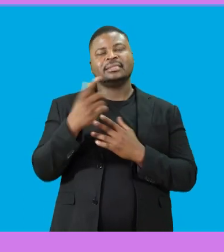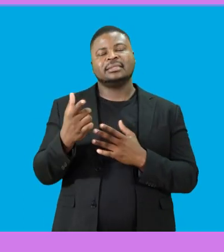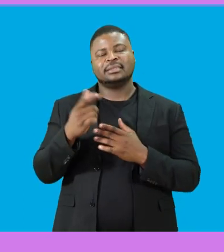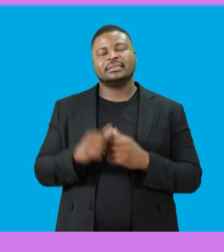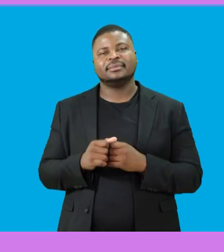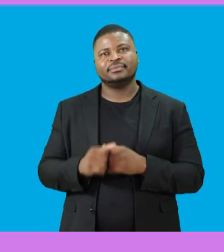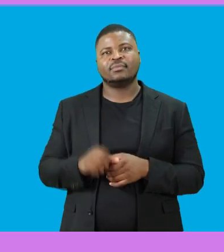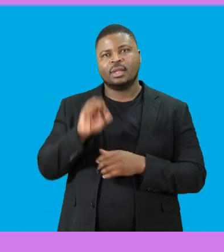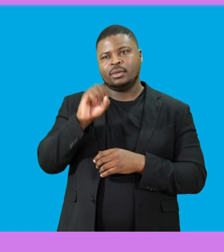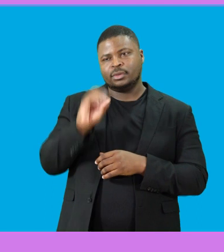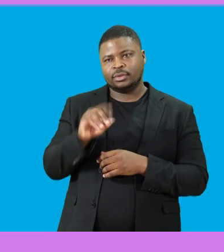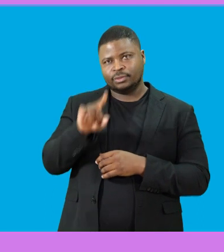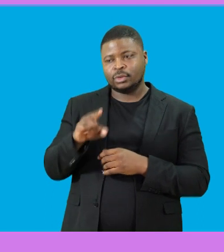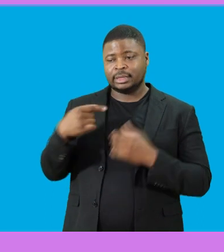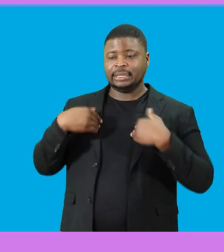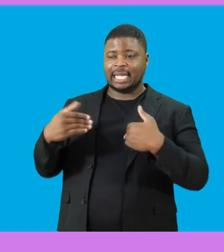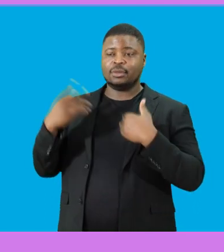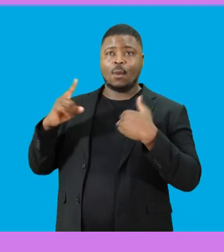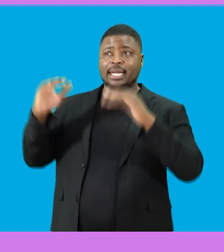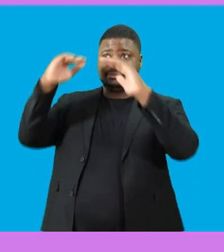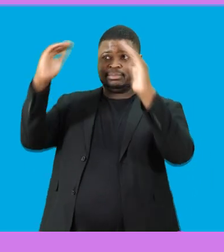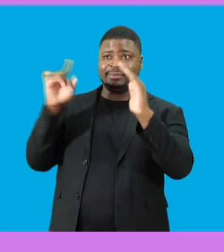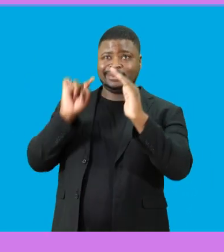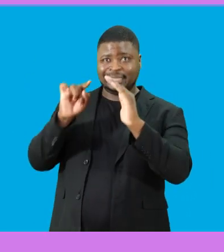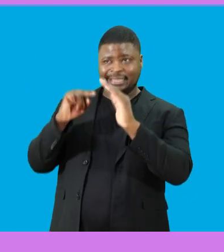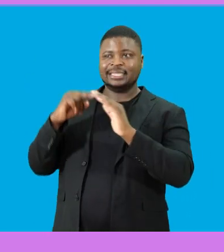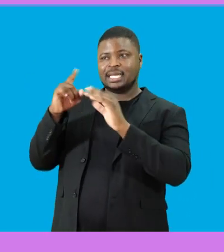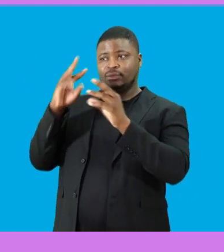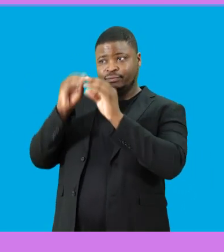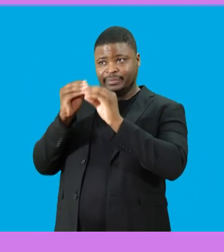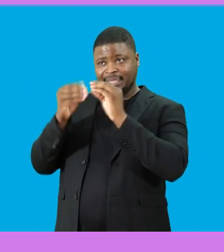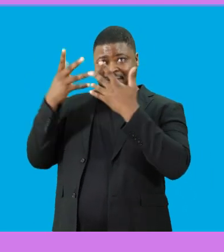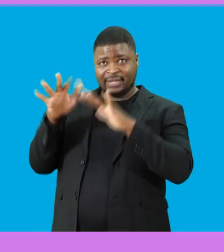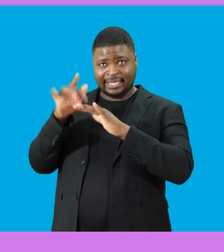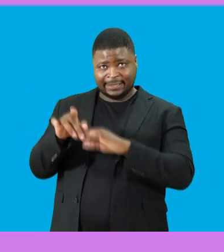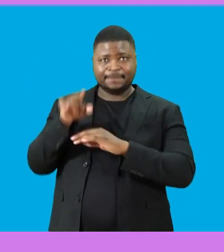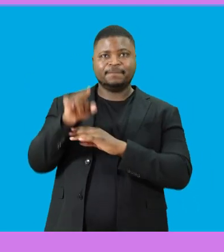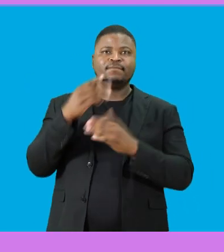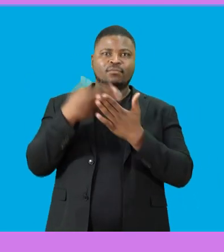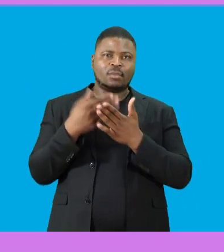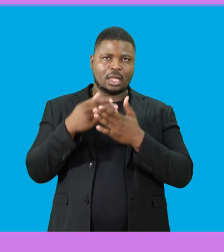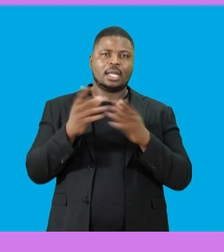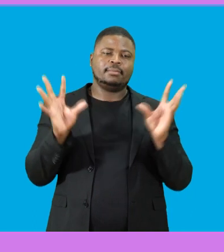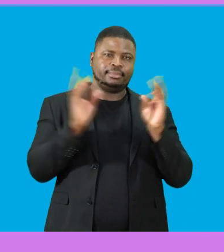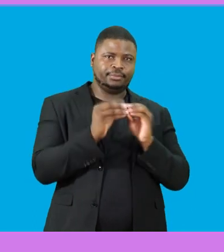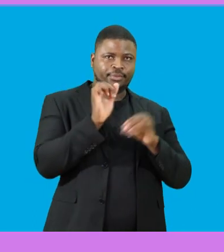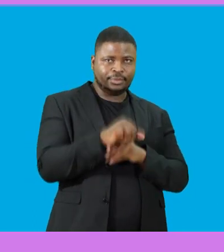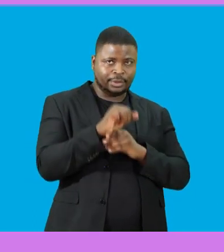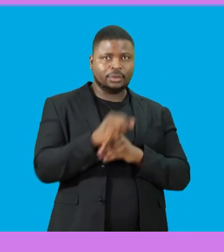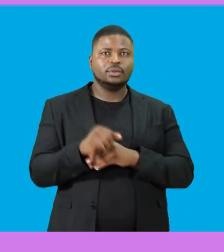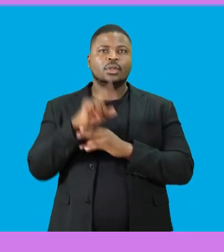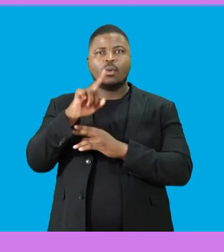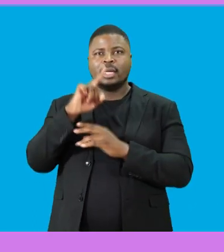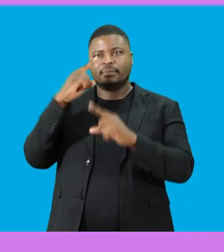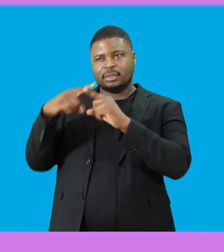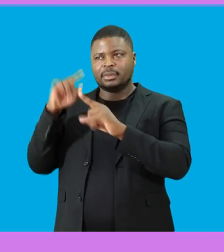rands in 1,000 rand. Therefore, we start with what is in the bracket. 1 rand times 10 gives us 10 rand. Then 10 rand